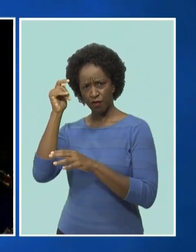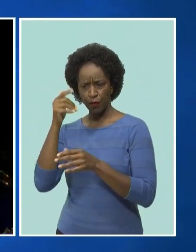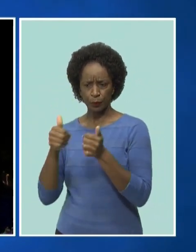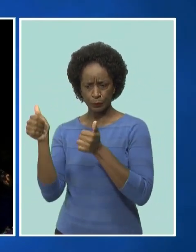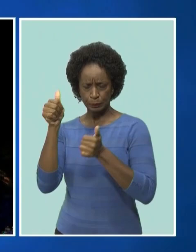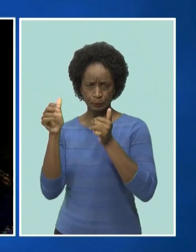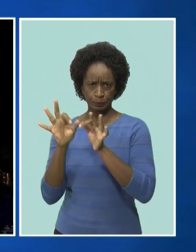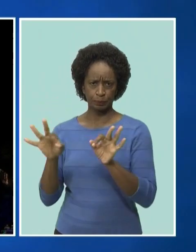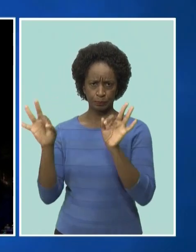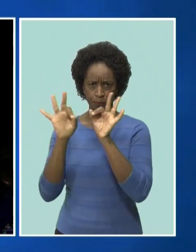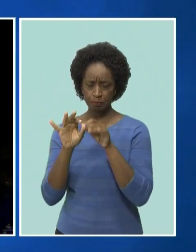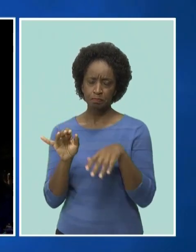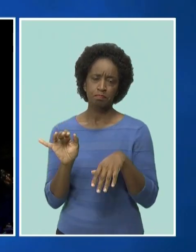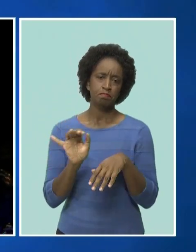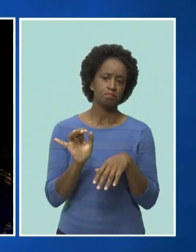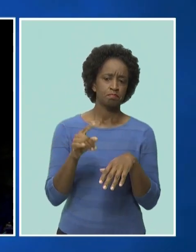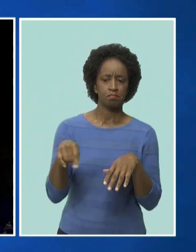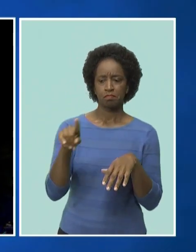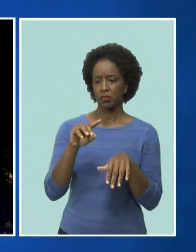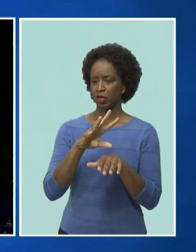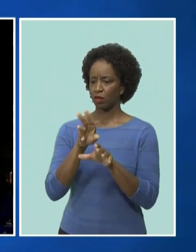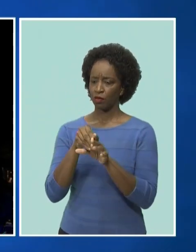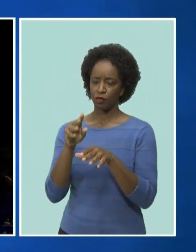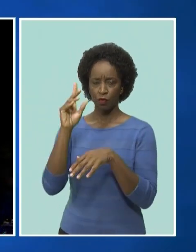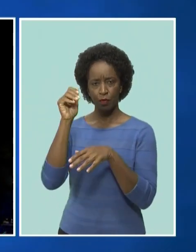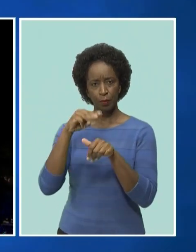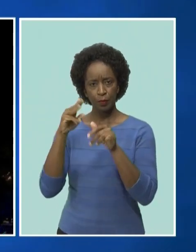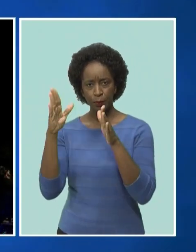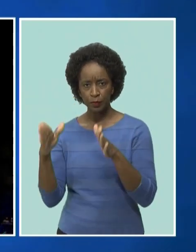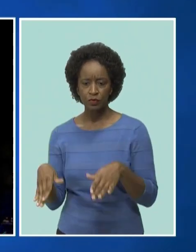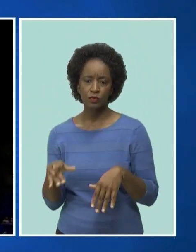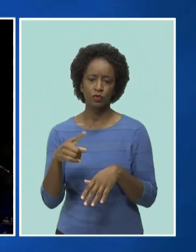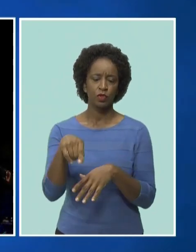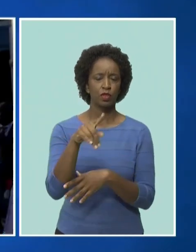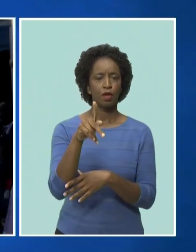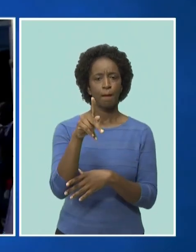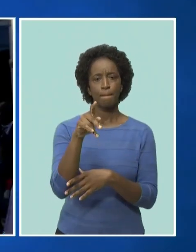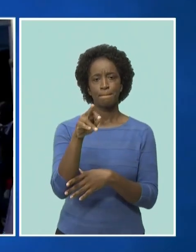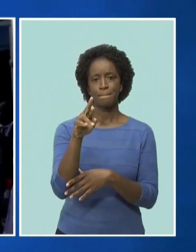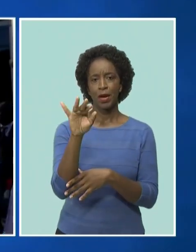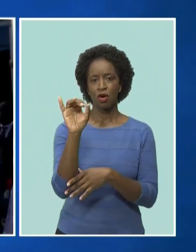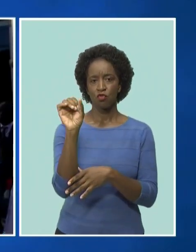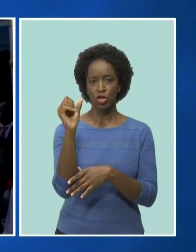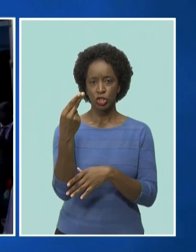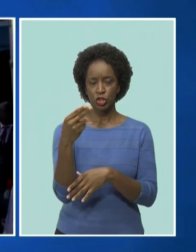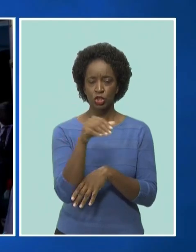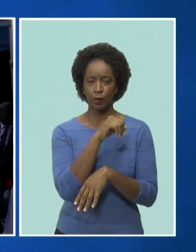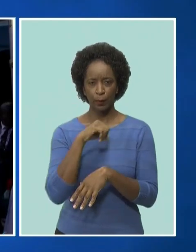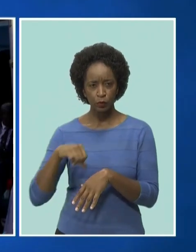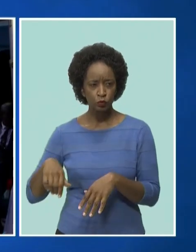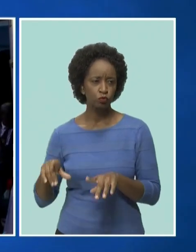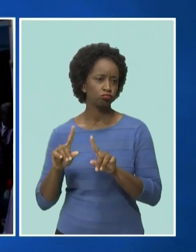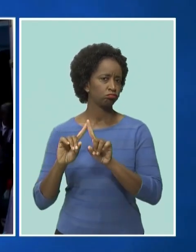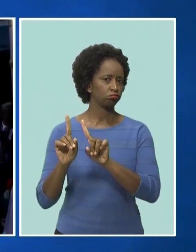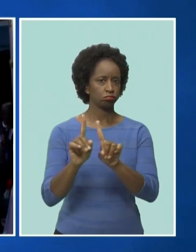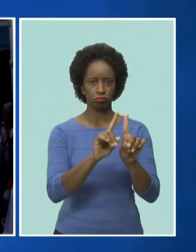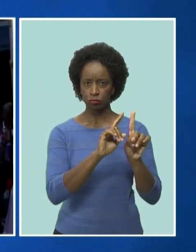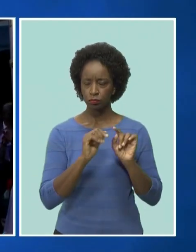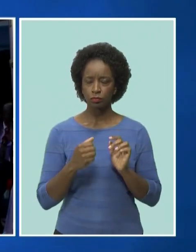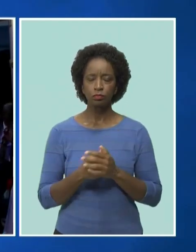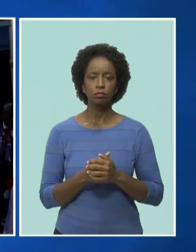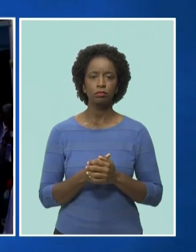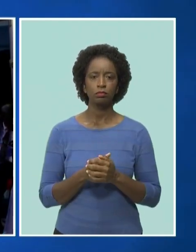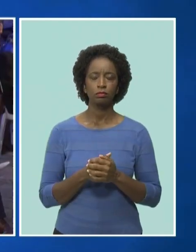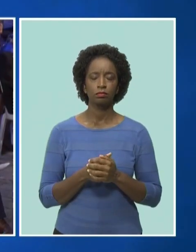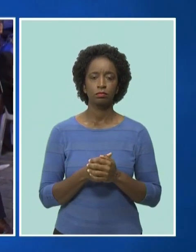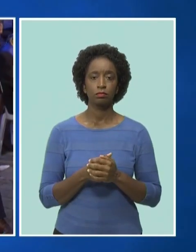along with cabinet ministers, parish ambassadors, officials, and scores of onlookers. Various performances illustrated the evening's